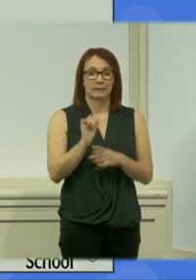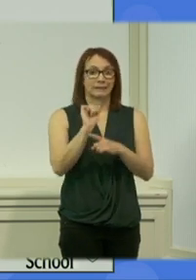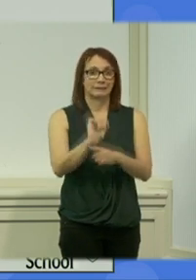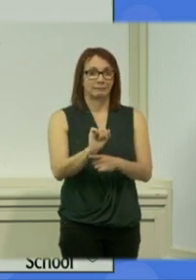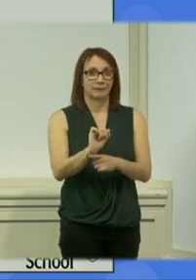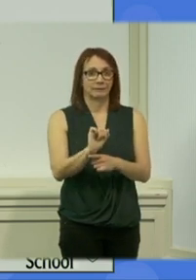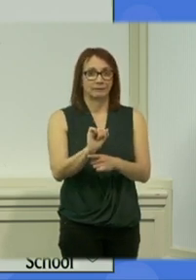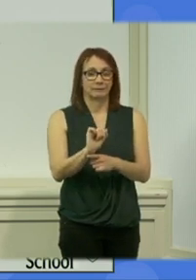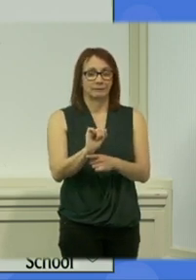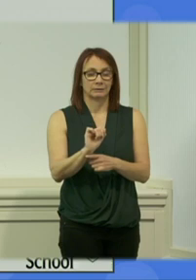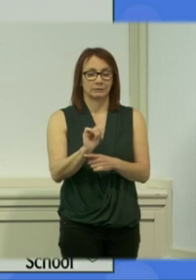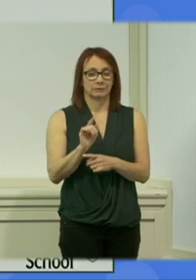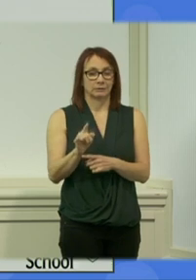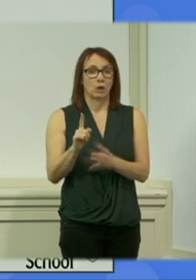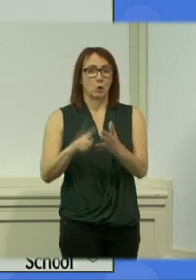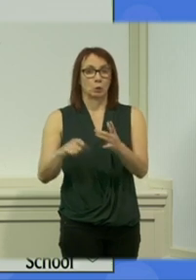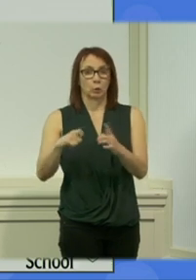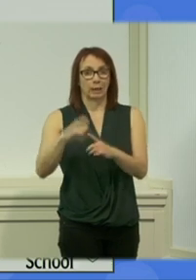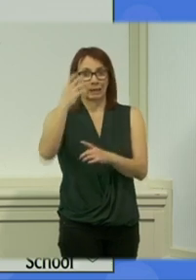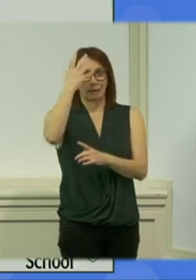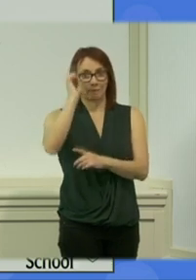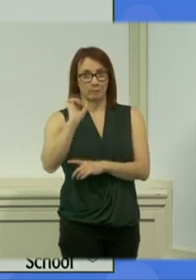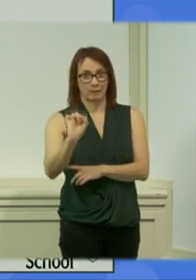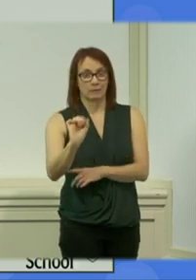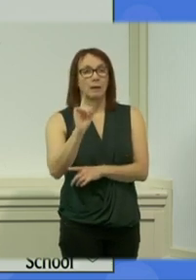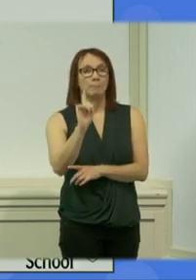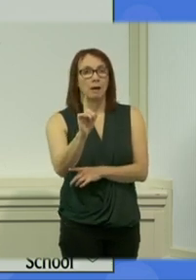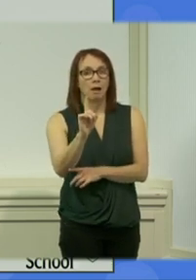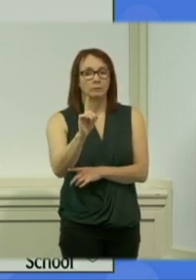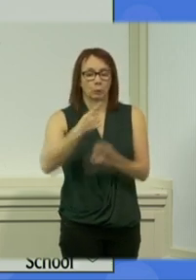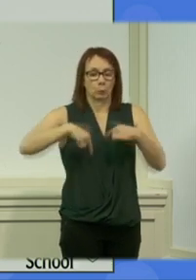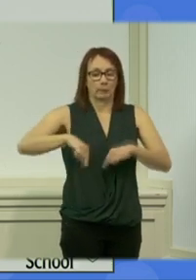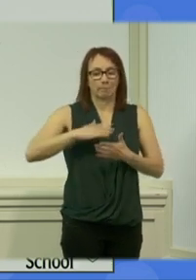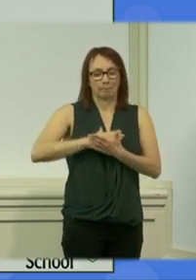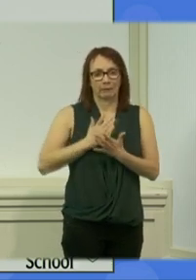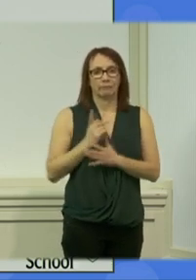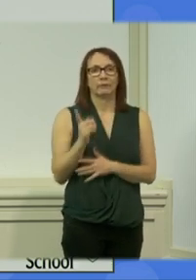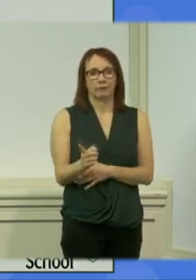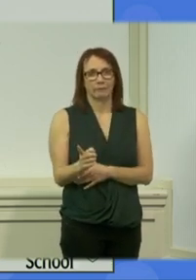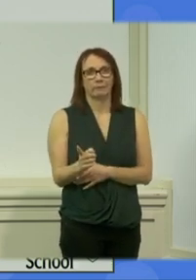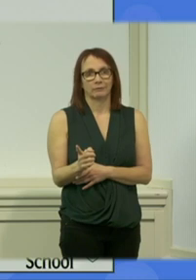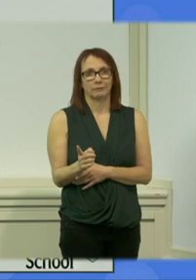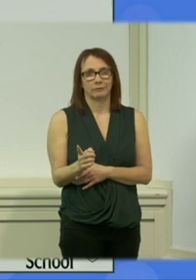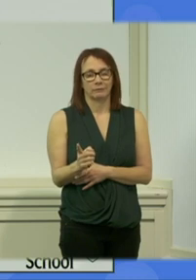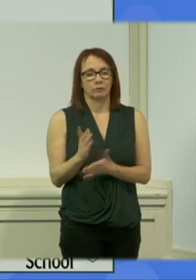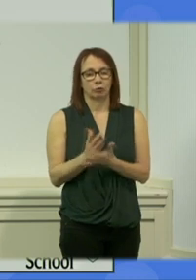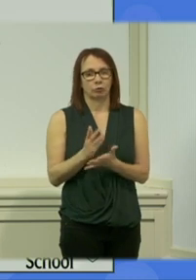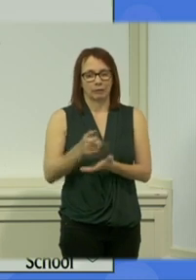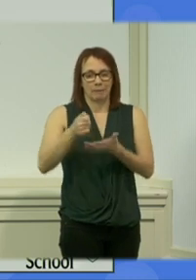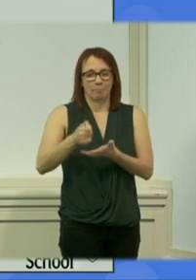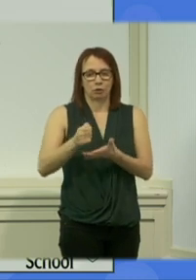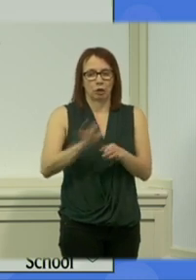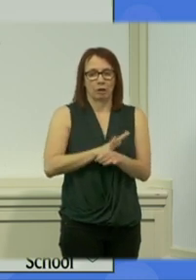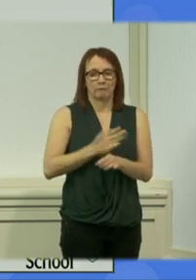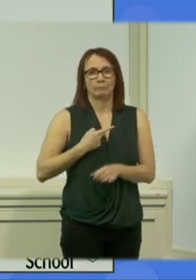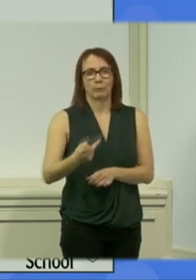Defence, that's actually spent by the UK government, but it's deemed a part of the overall defence budget, is meant to be on